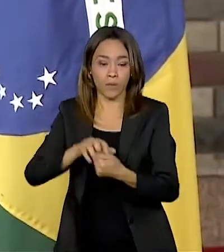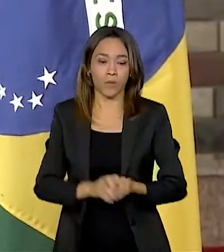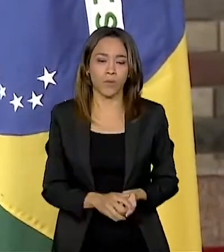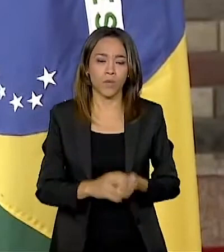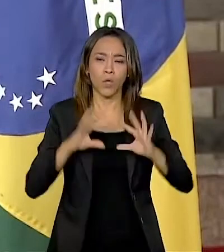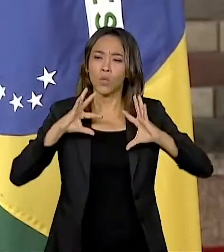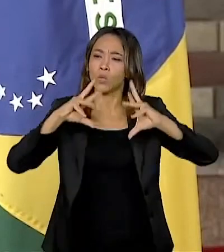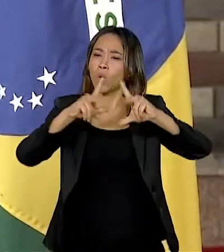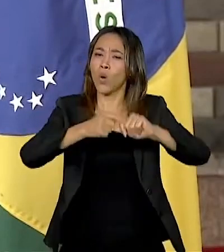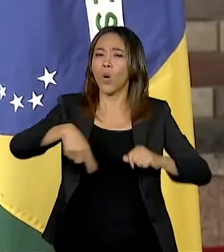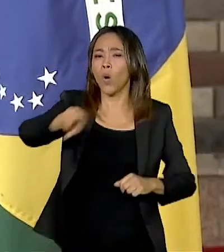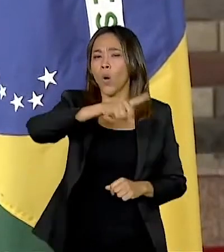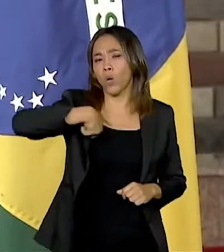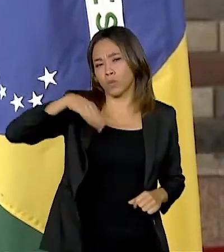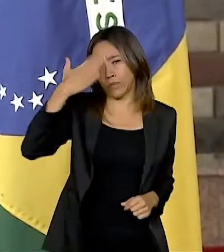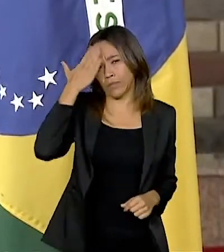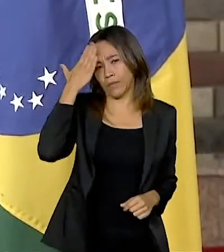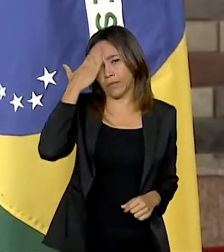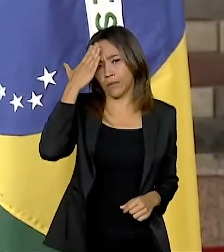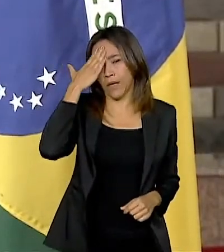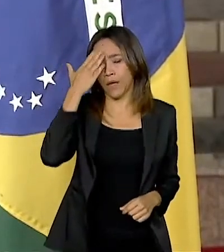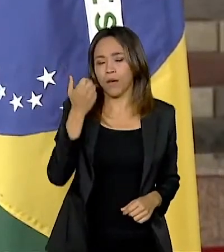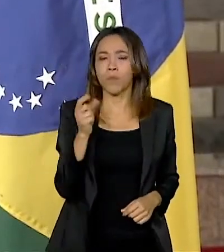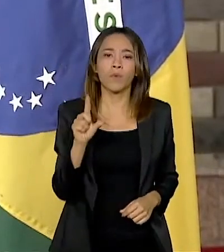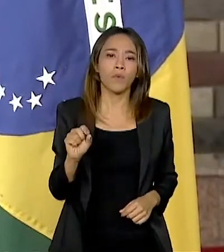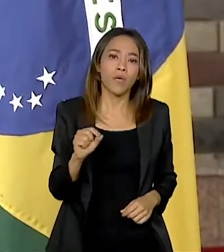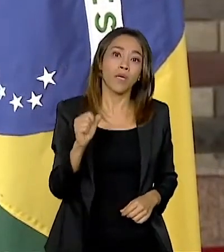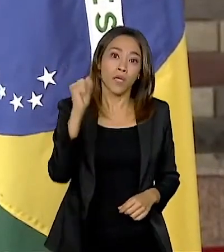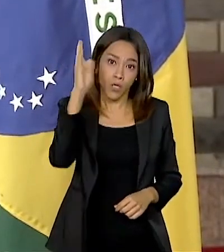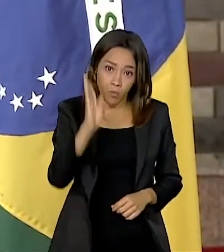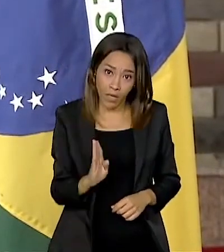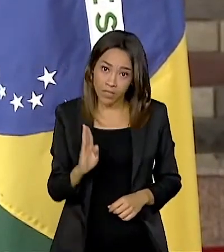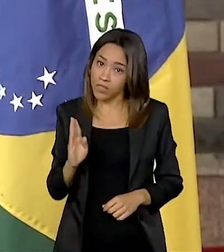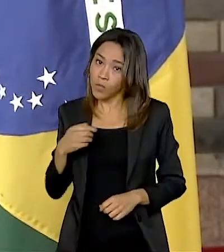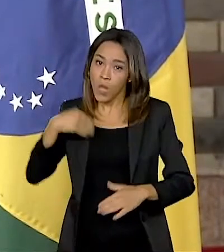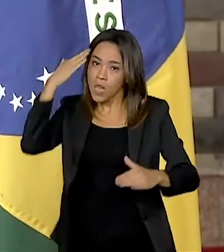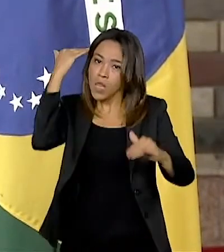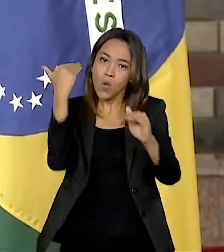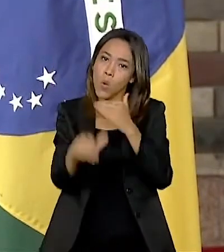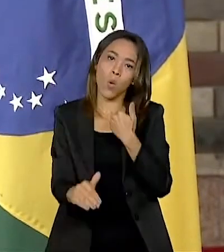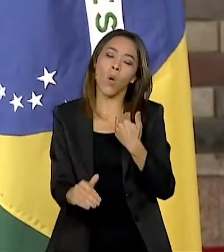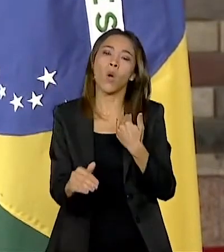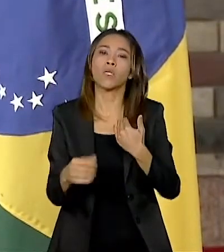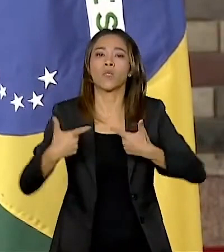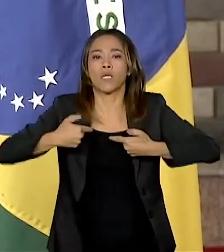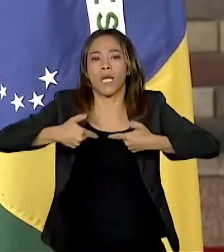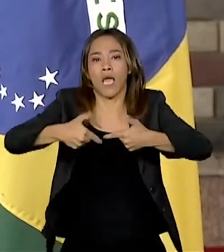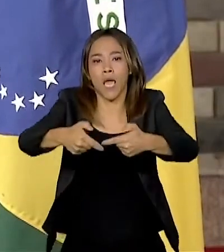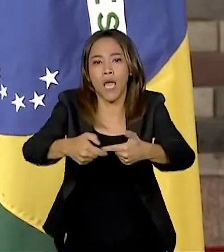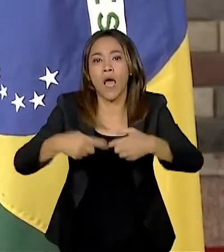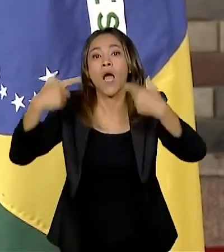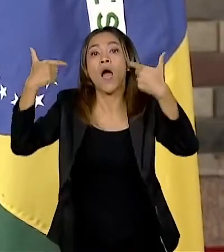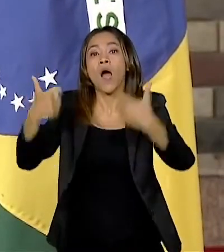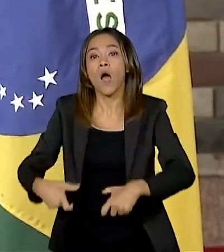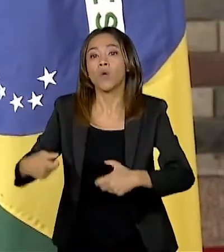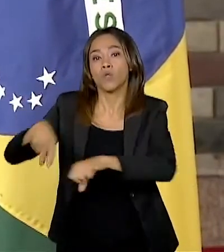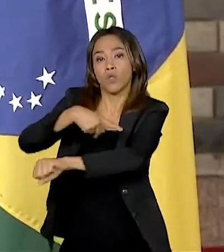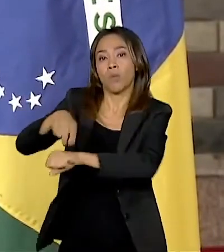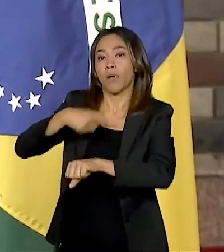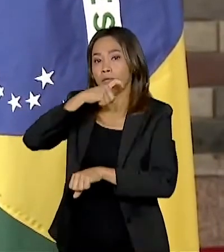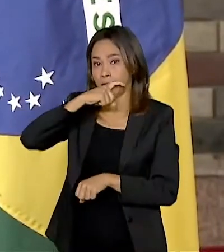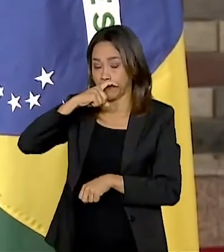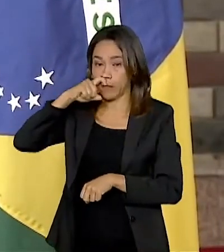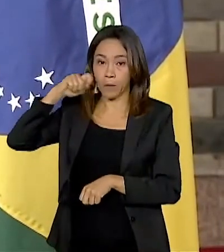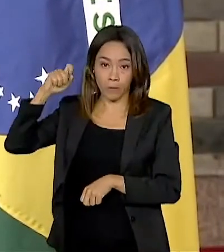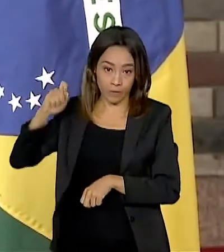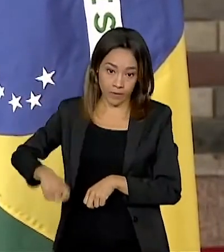Todo mundo sabe. Everybody knows que o Brasil é contra a guerra na Ucrânia. Brazil is against the Ukraine-Russia war. Todo